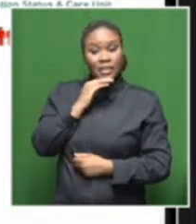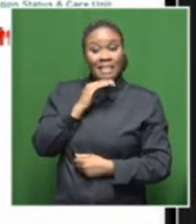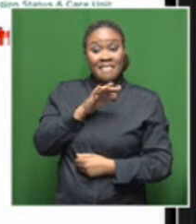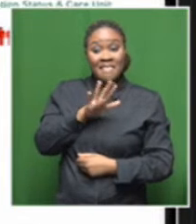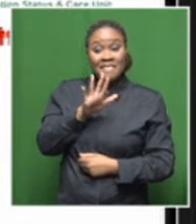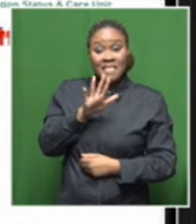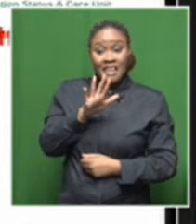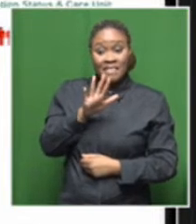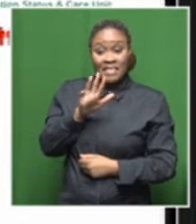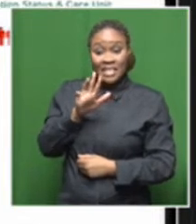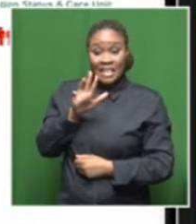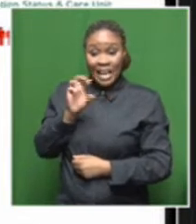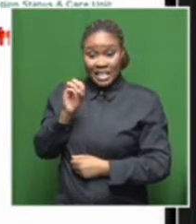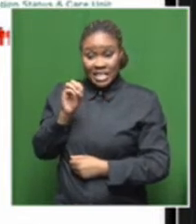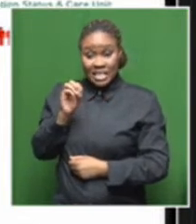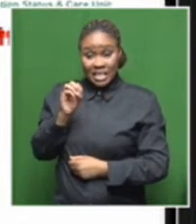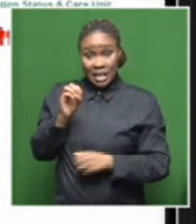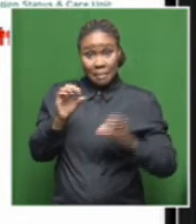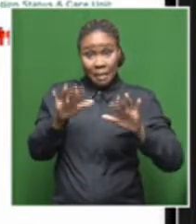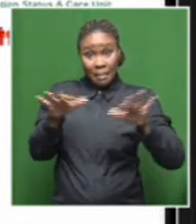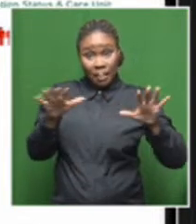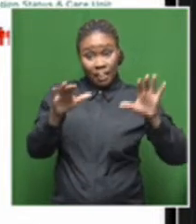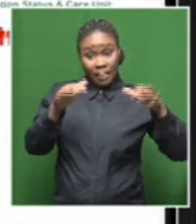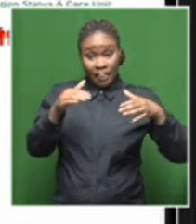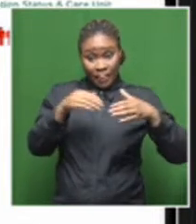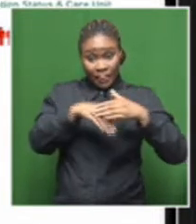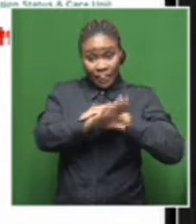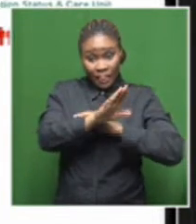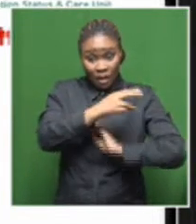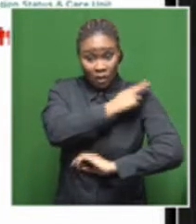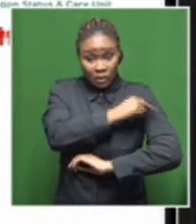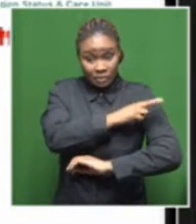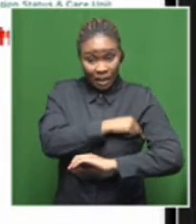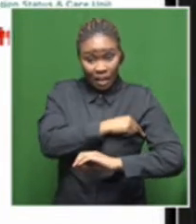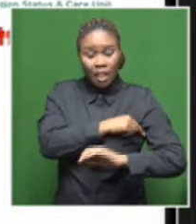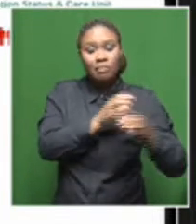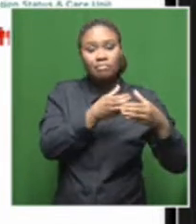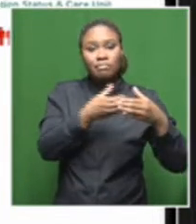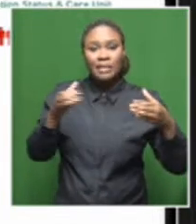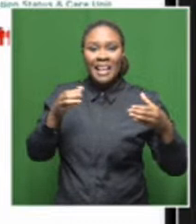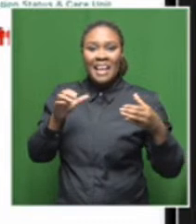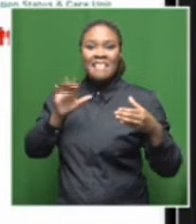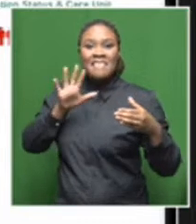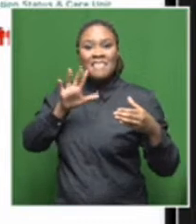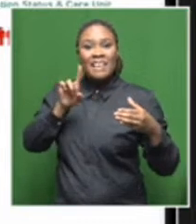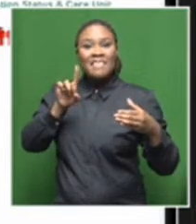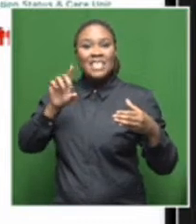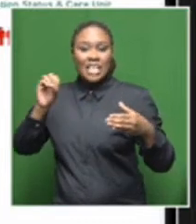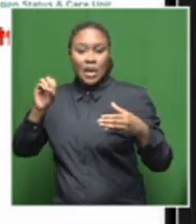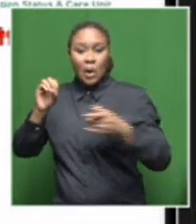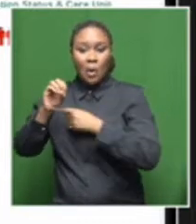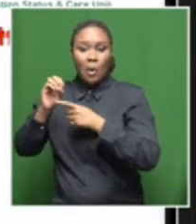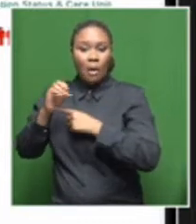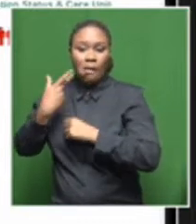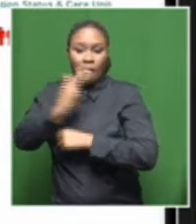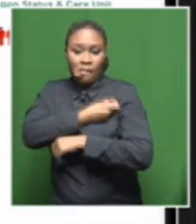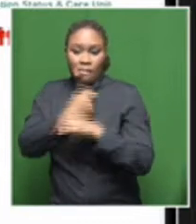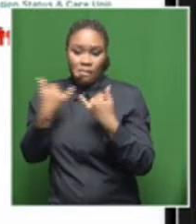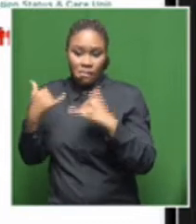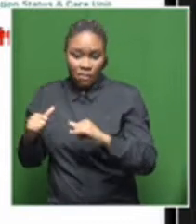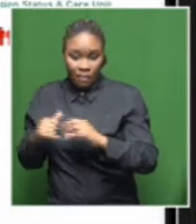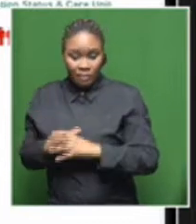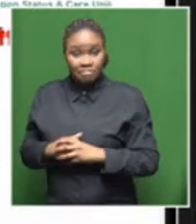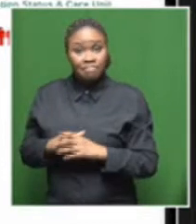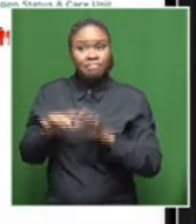510 are unvaccinated. In the older population, where you expect people to have, as we've seen, more